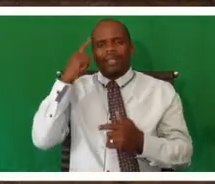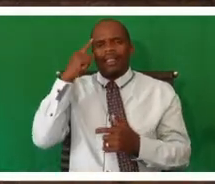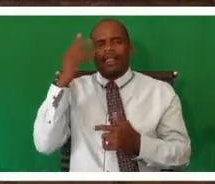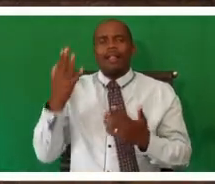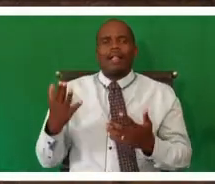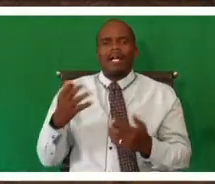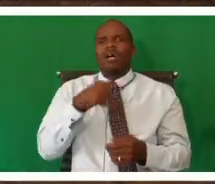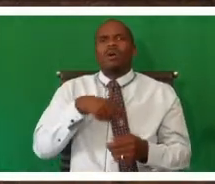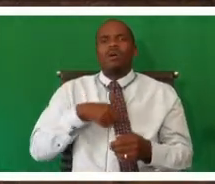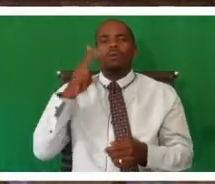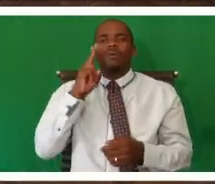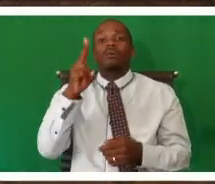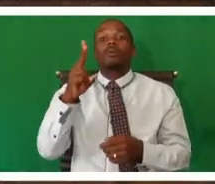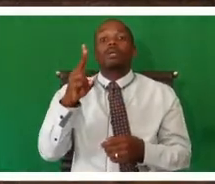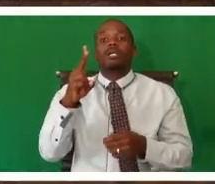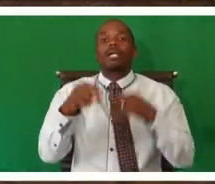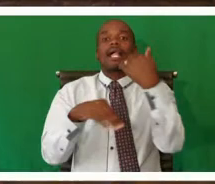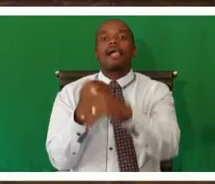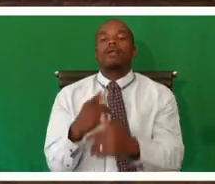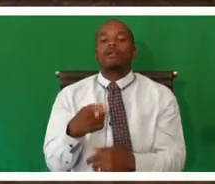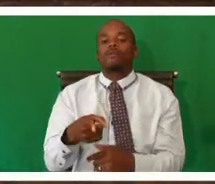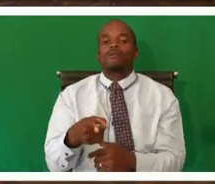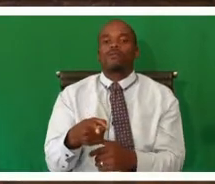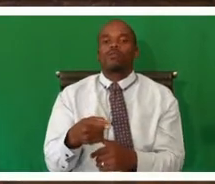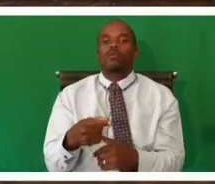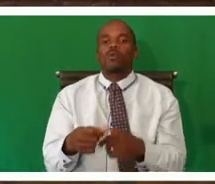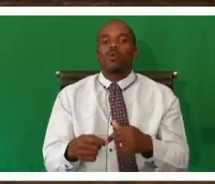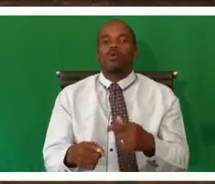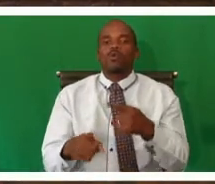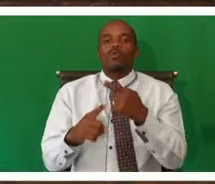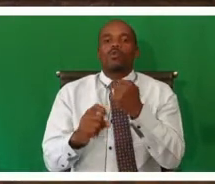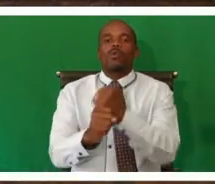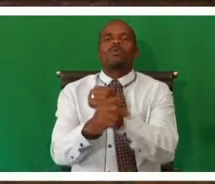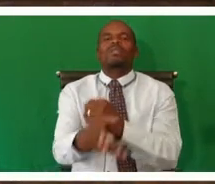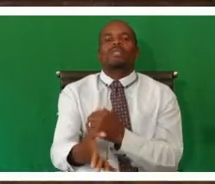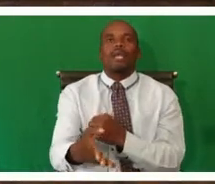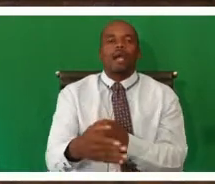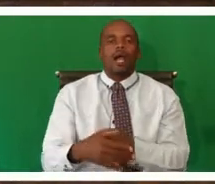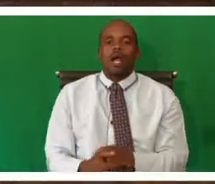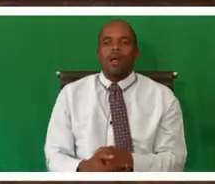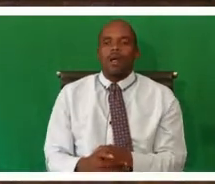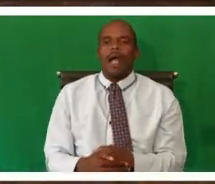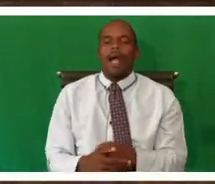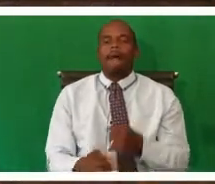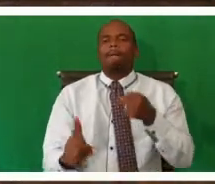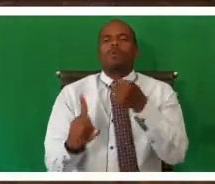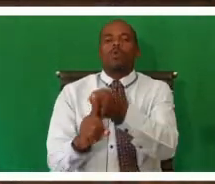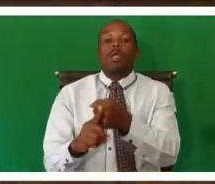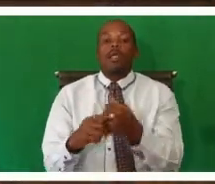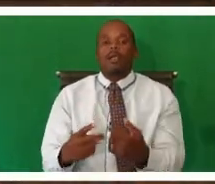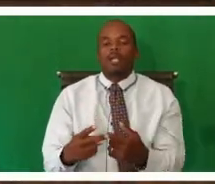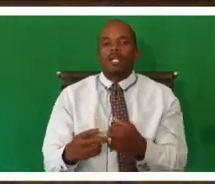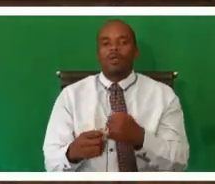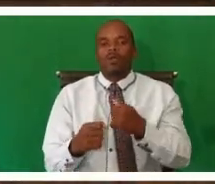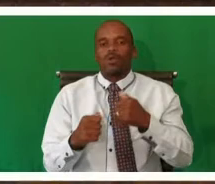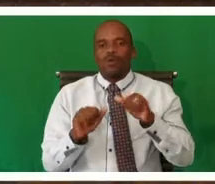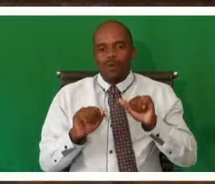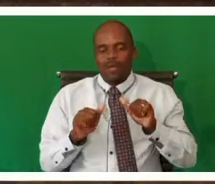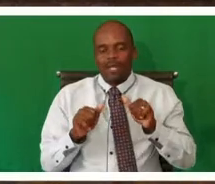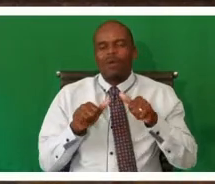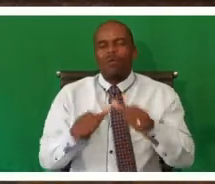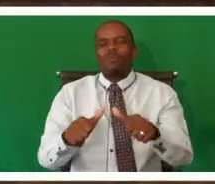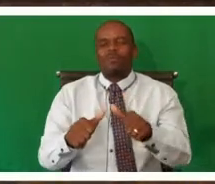the end of the pandemic, we were hit by the second wave. The country moved